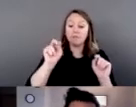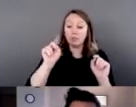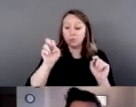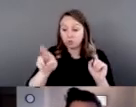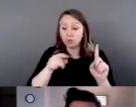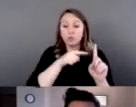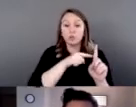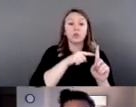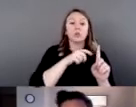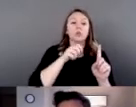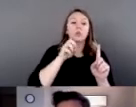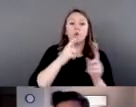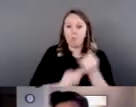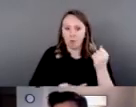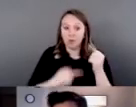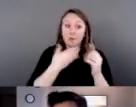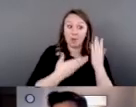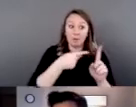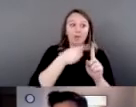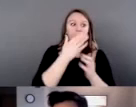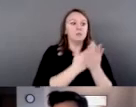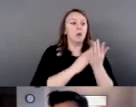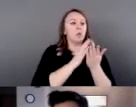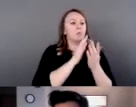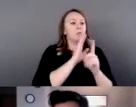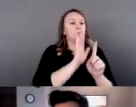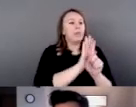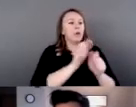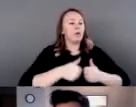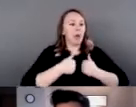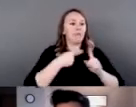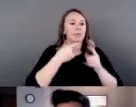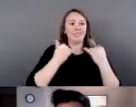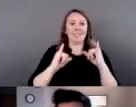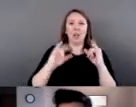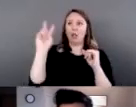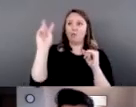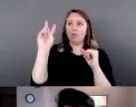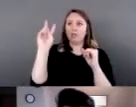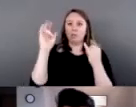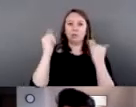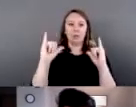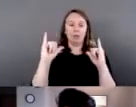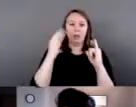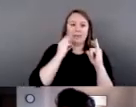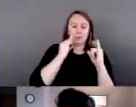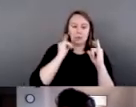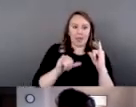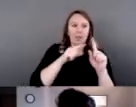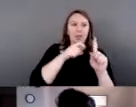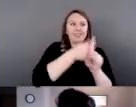a victim in some aspects, and then they can be an offender as they come into